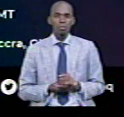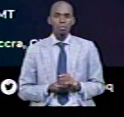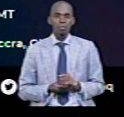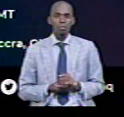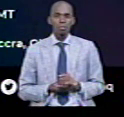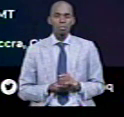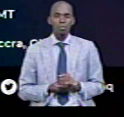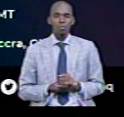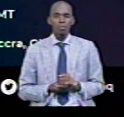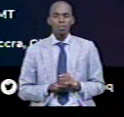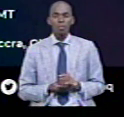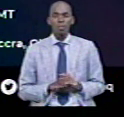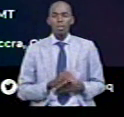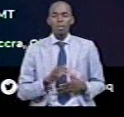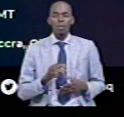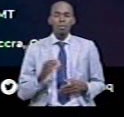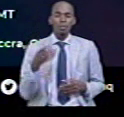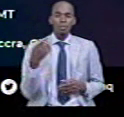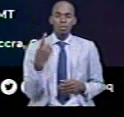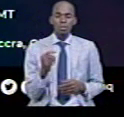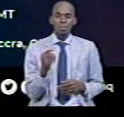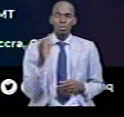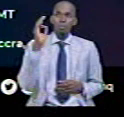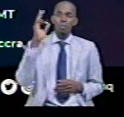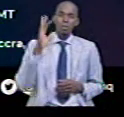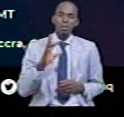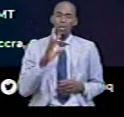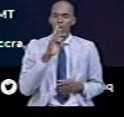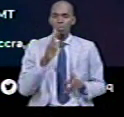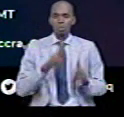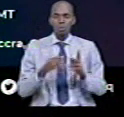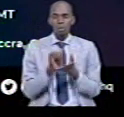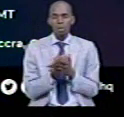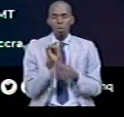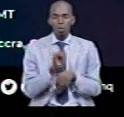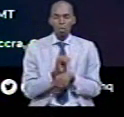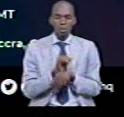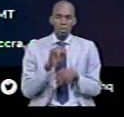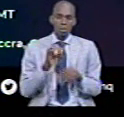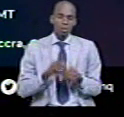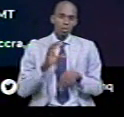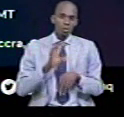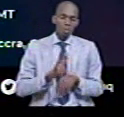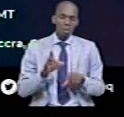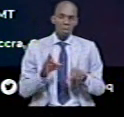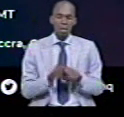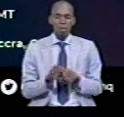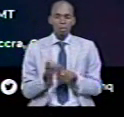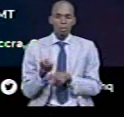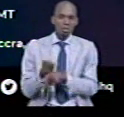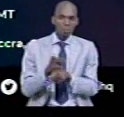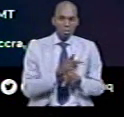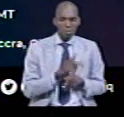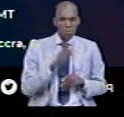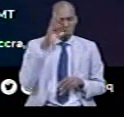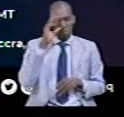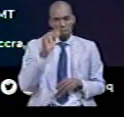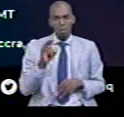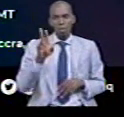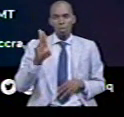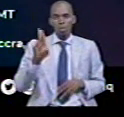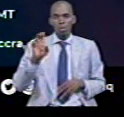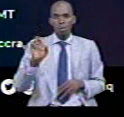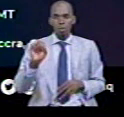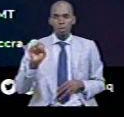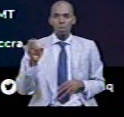Ministers and all those who work in the church, whether usher or security, whatever work we are doing in